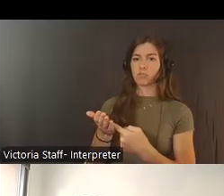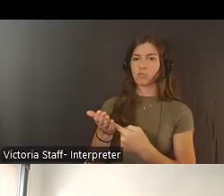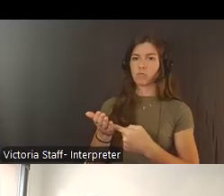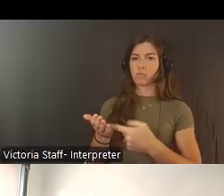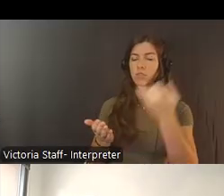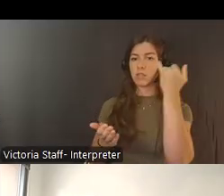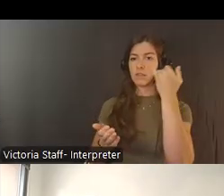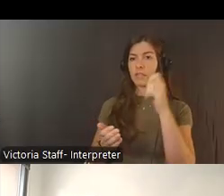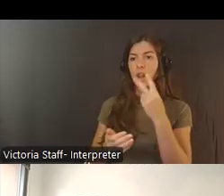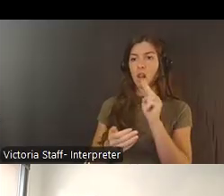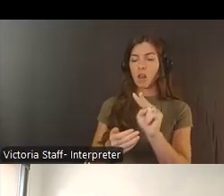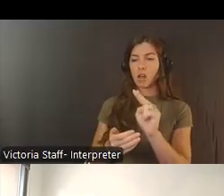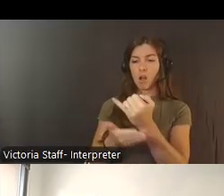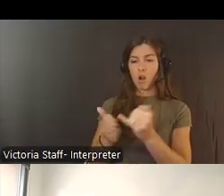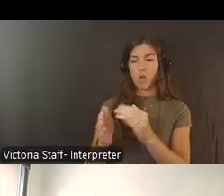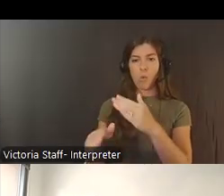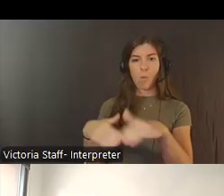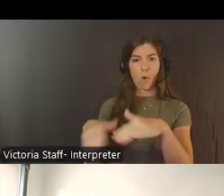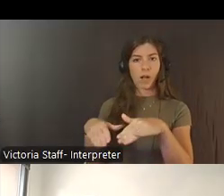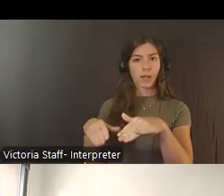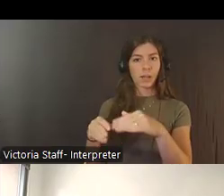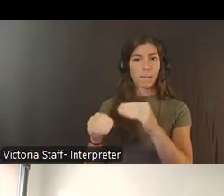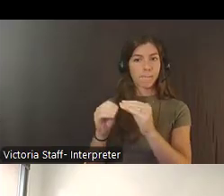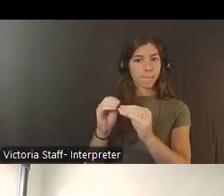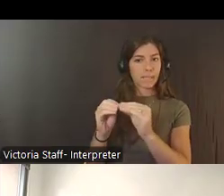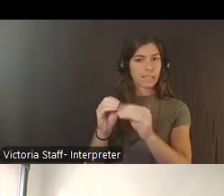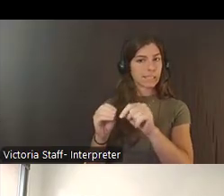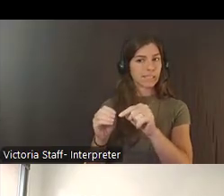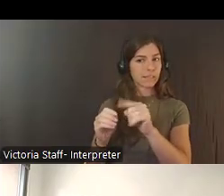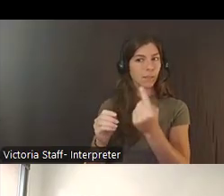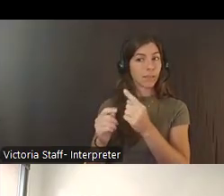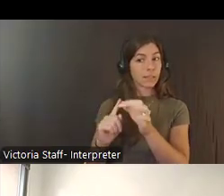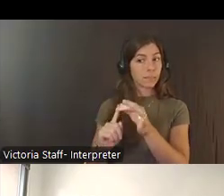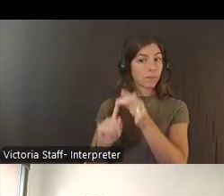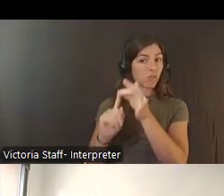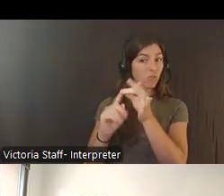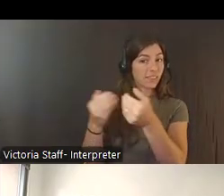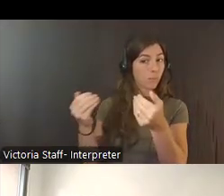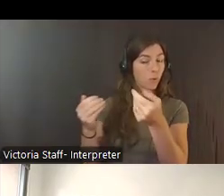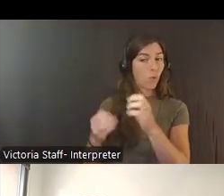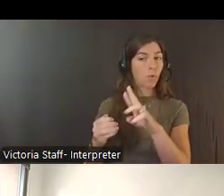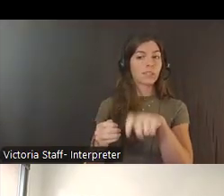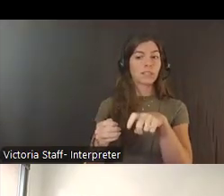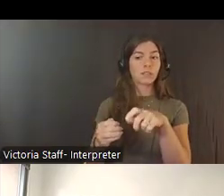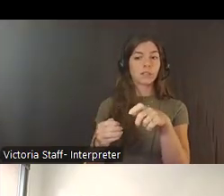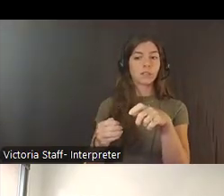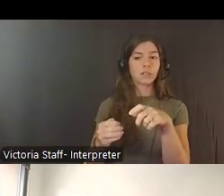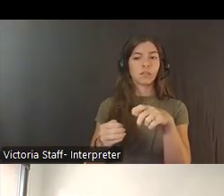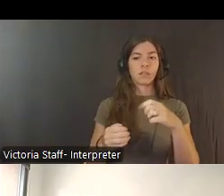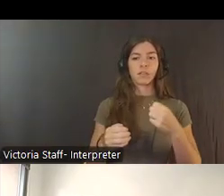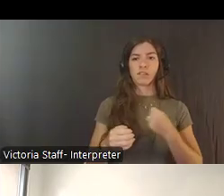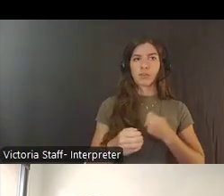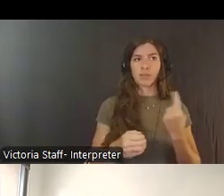look at the Art Walk maintenance needs just as sort of its own thing, or if we should look at a larger. Sorry, there's something in the background